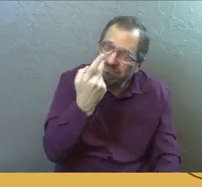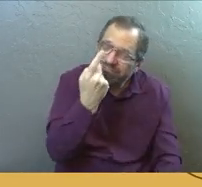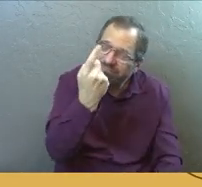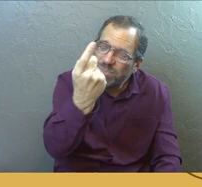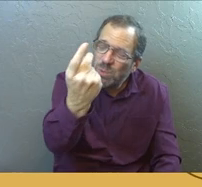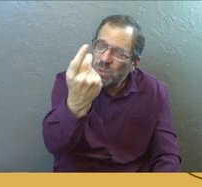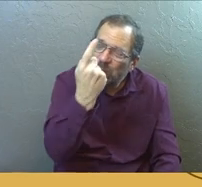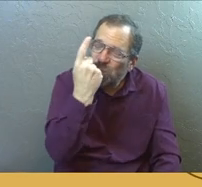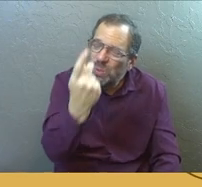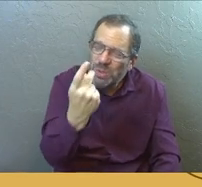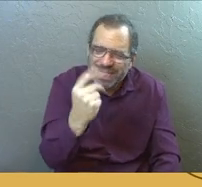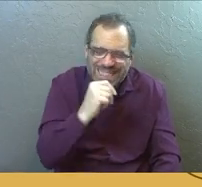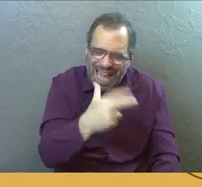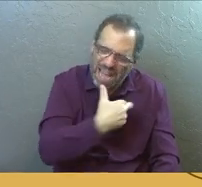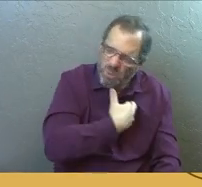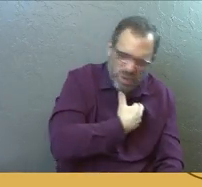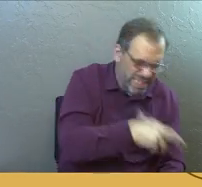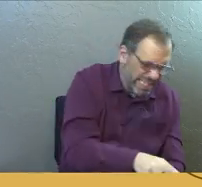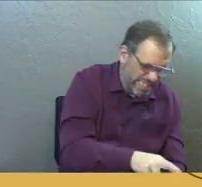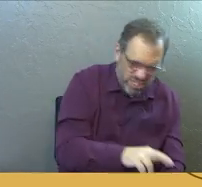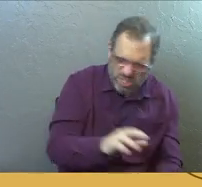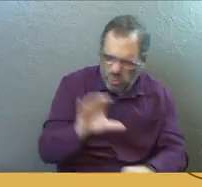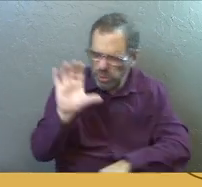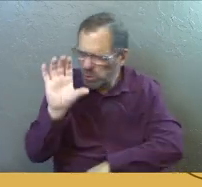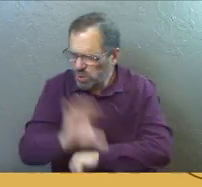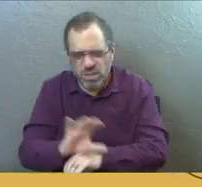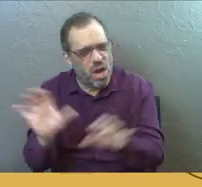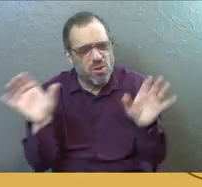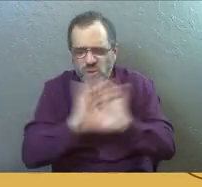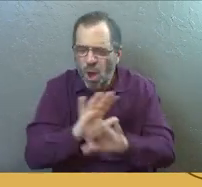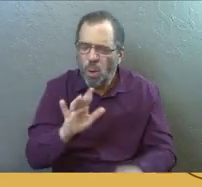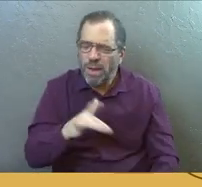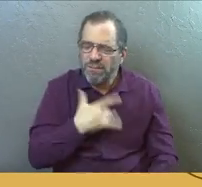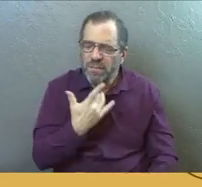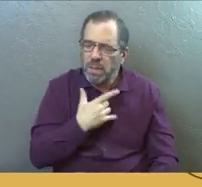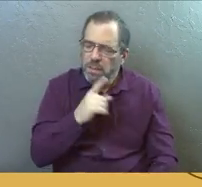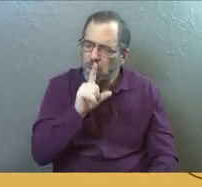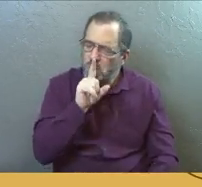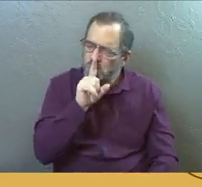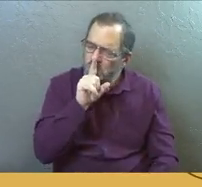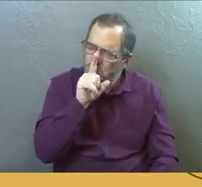and it doesn't feel like religion. It doesn't feel like Sunday church anymore. It feels real.